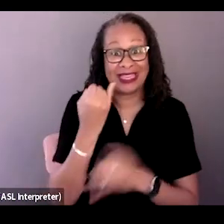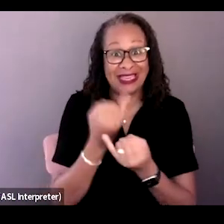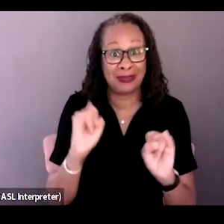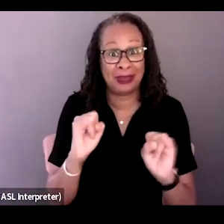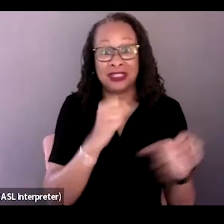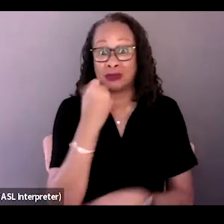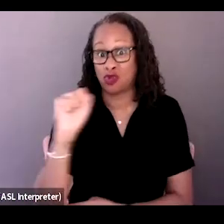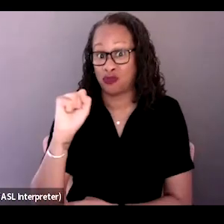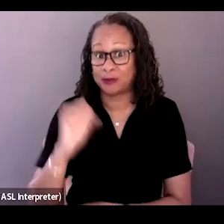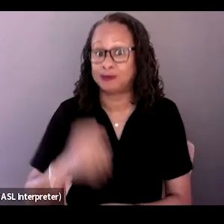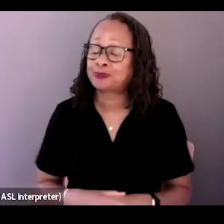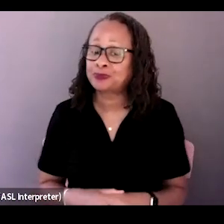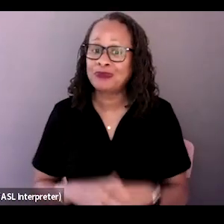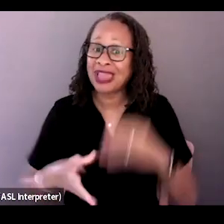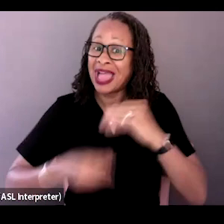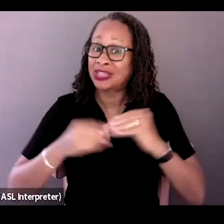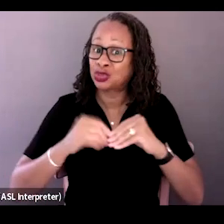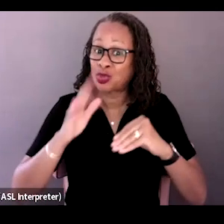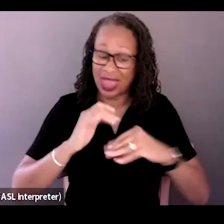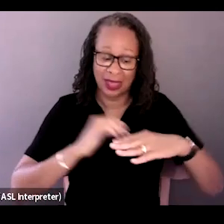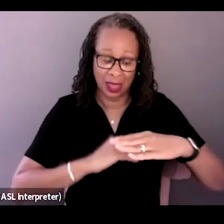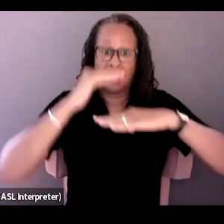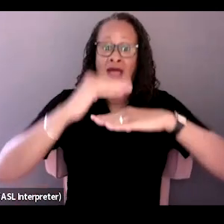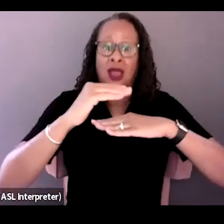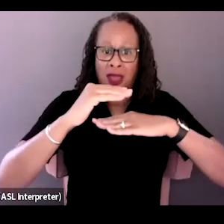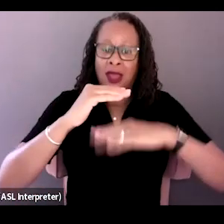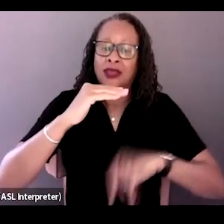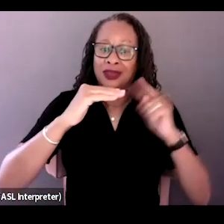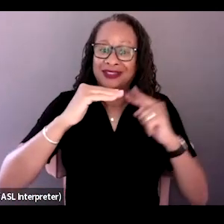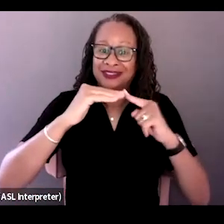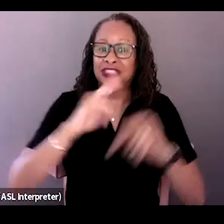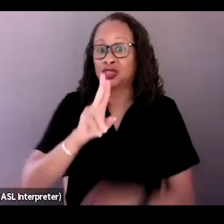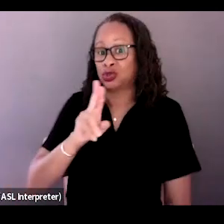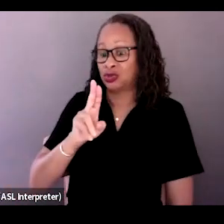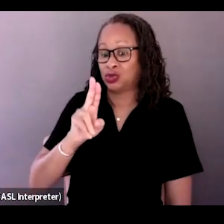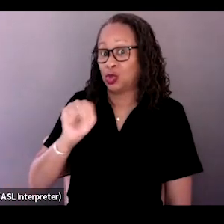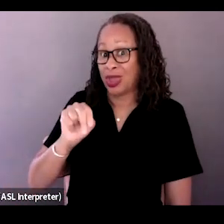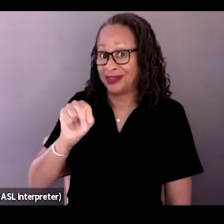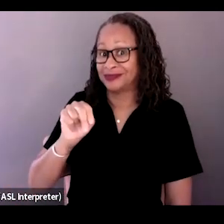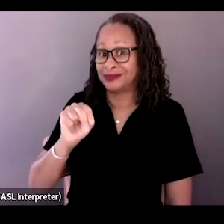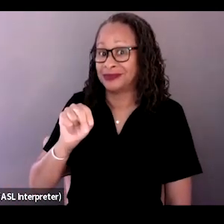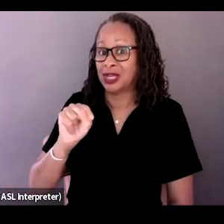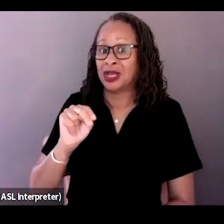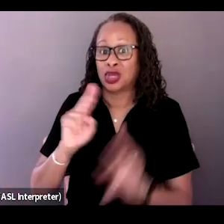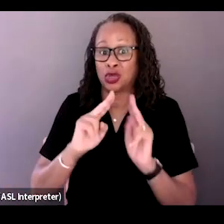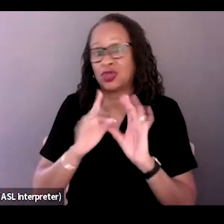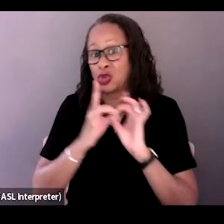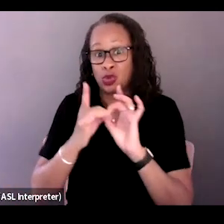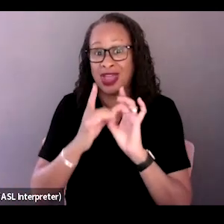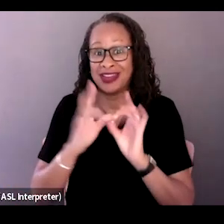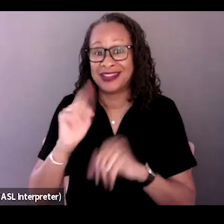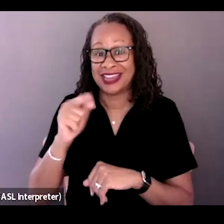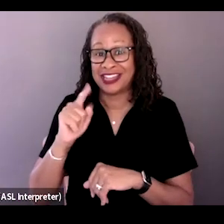top of that, you have all the layering of, for example, the United Nations. So we have the global south, right?